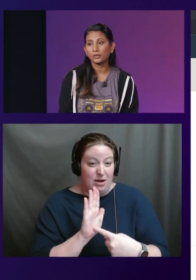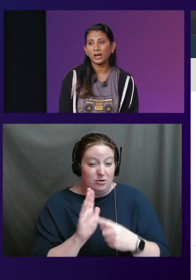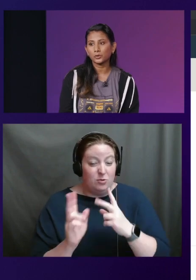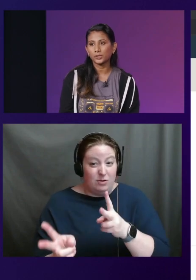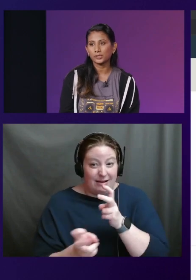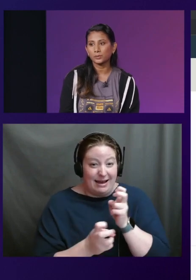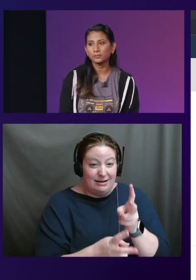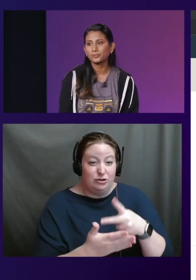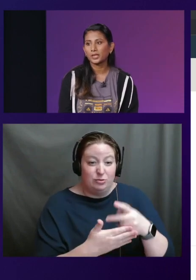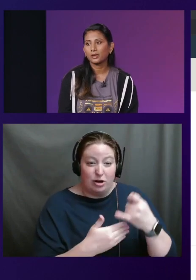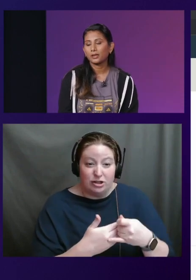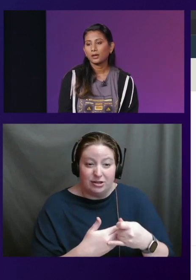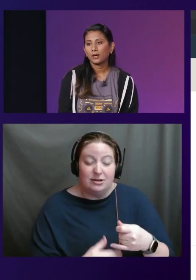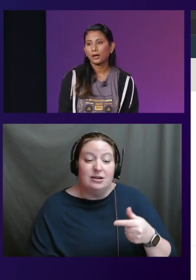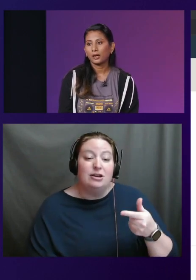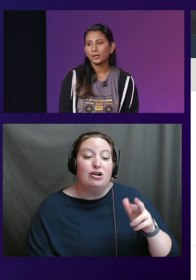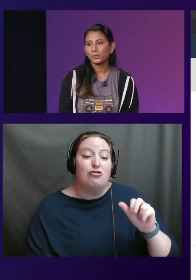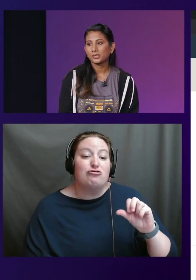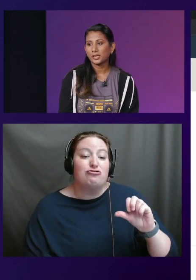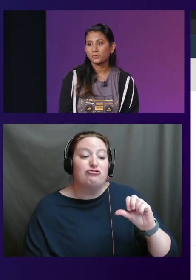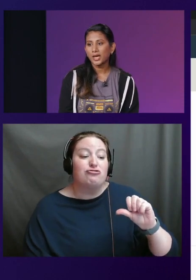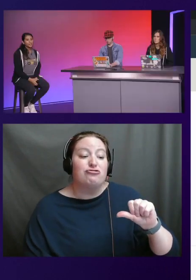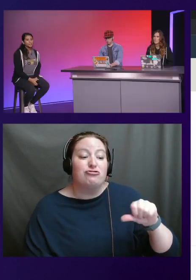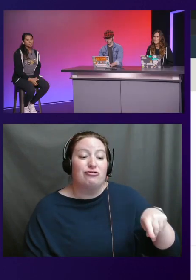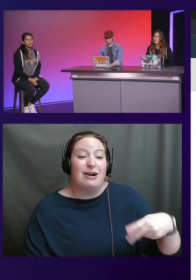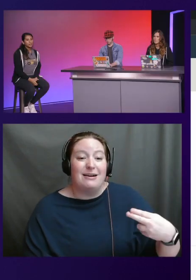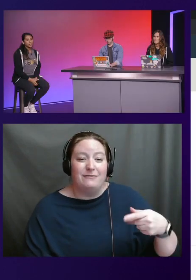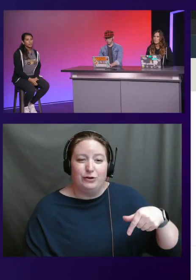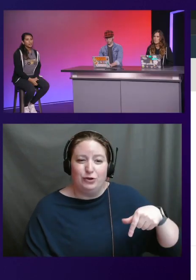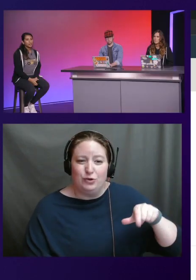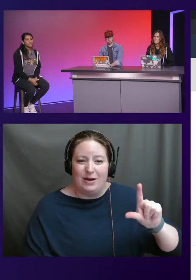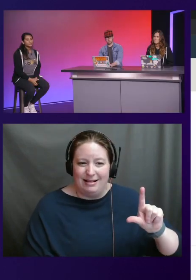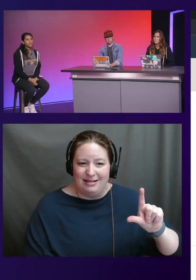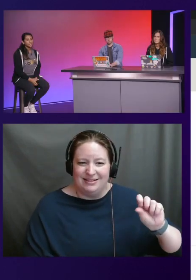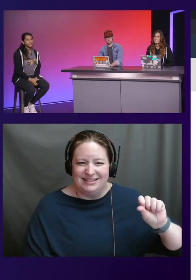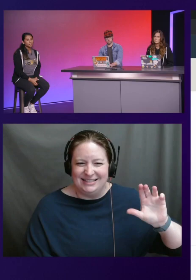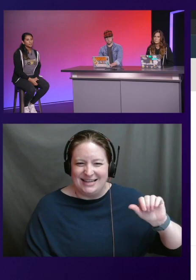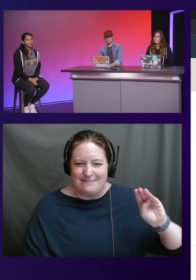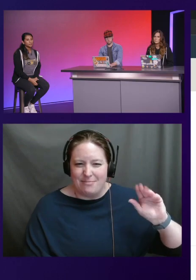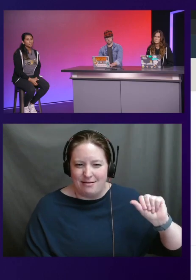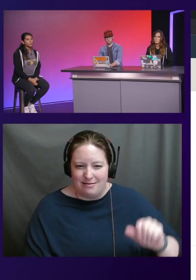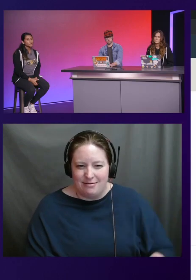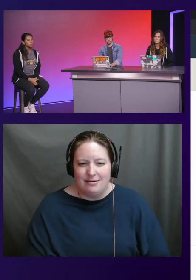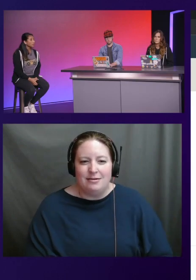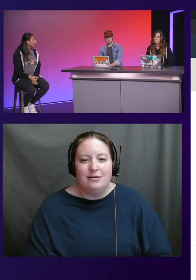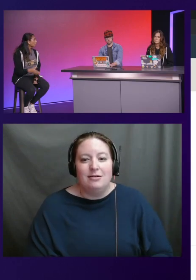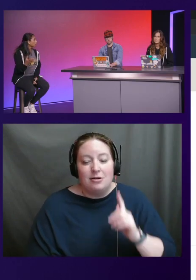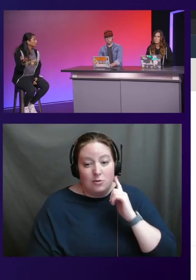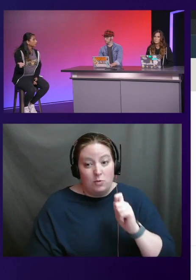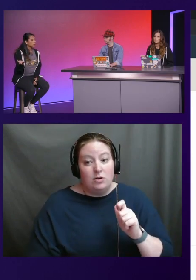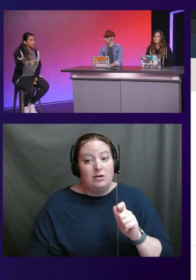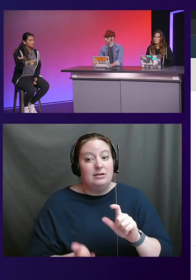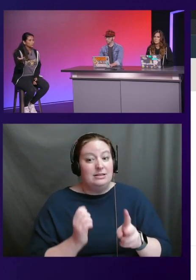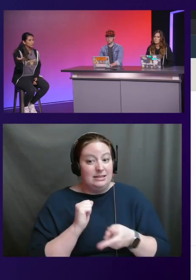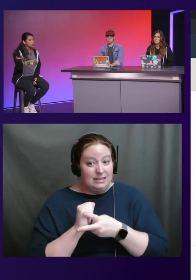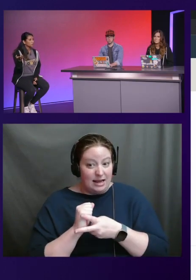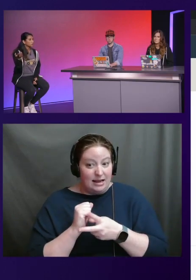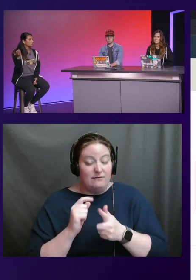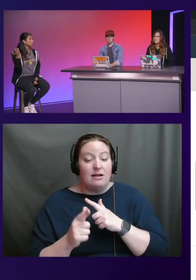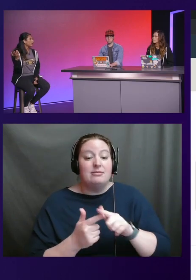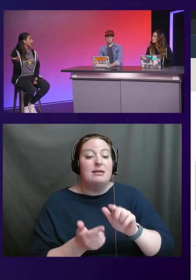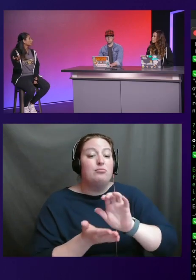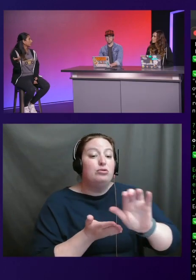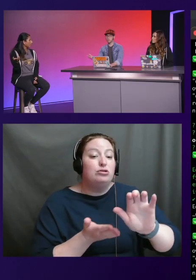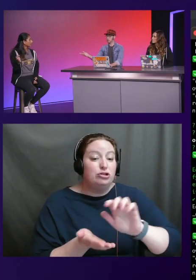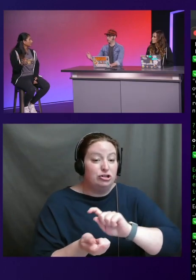schema, in our GraphQL schema. And we'll save that. And then let's push our changes